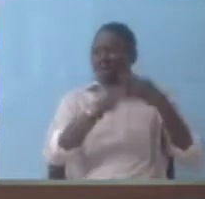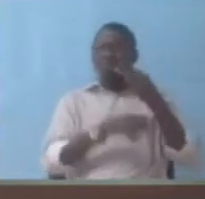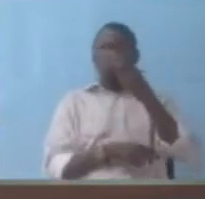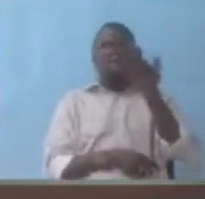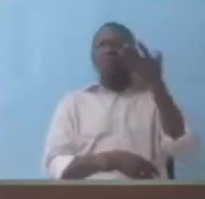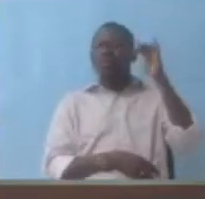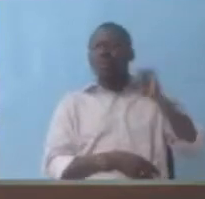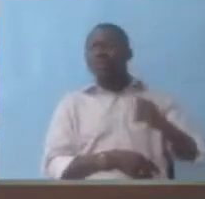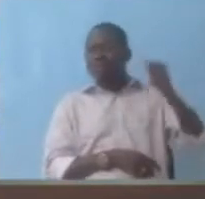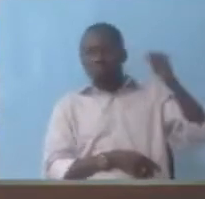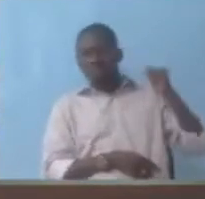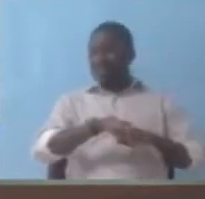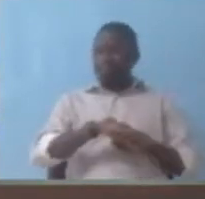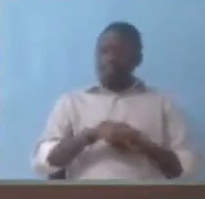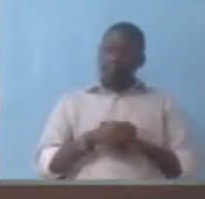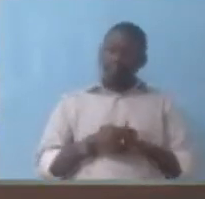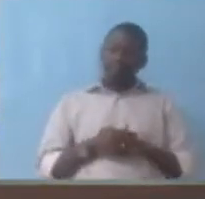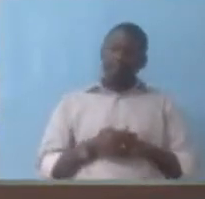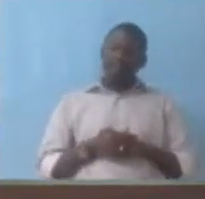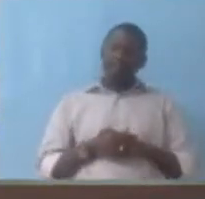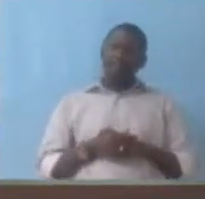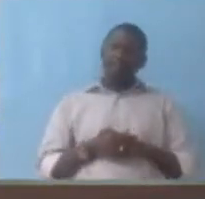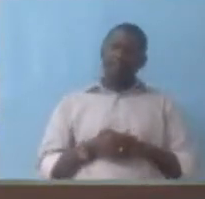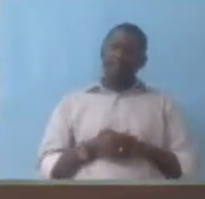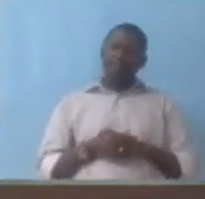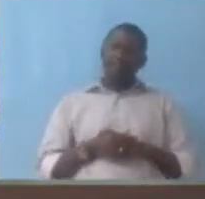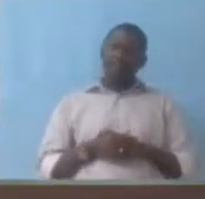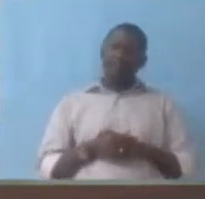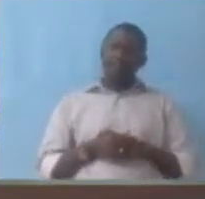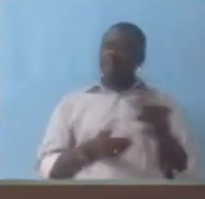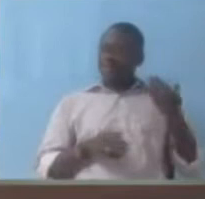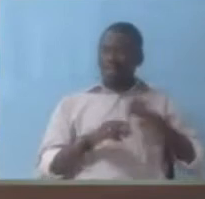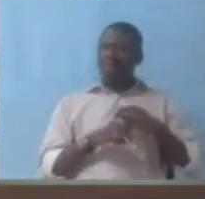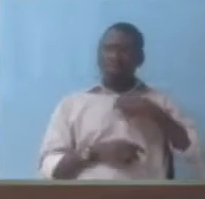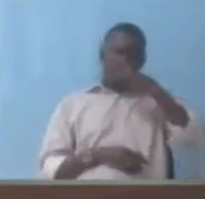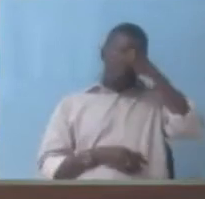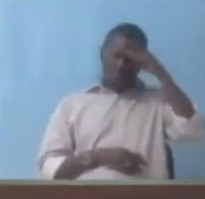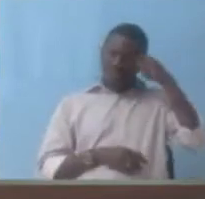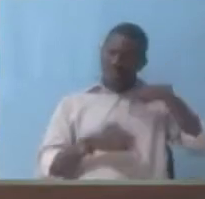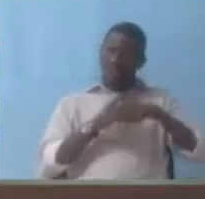that time, having worked in the ministry for 5 years,